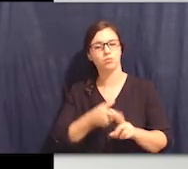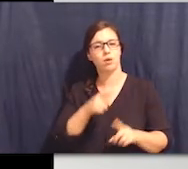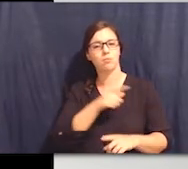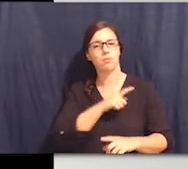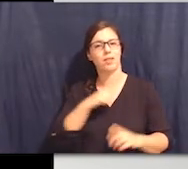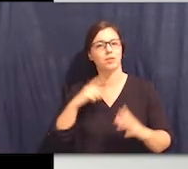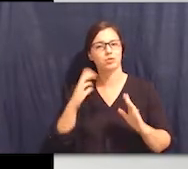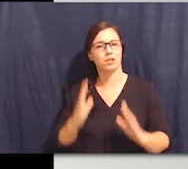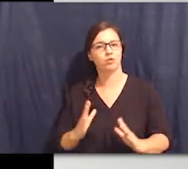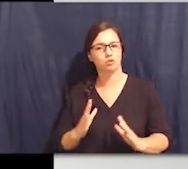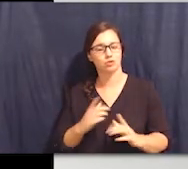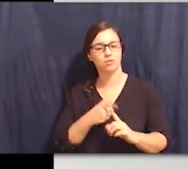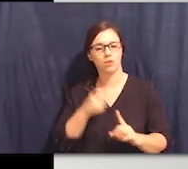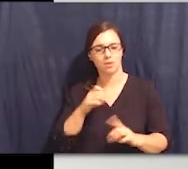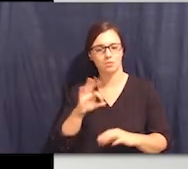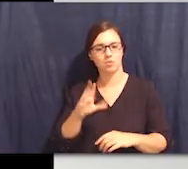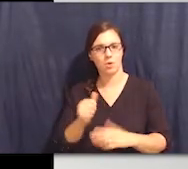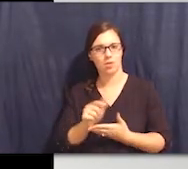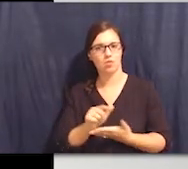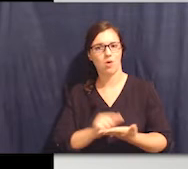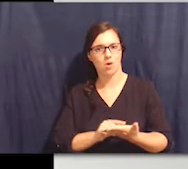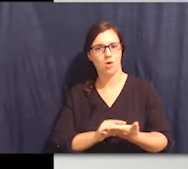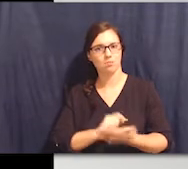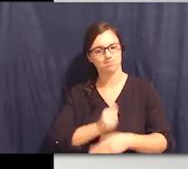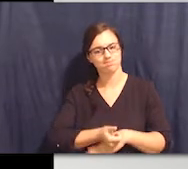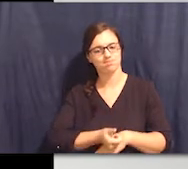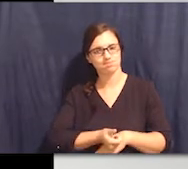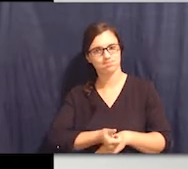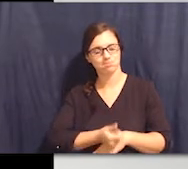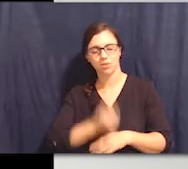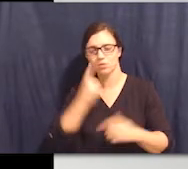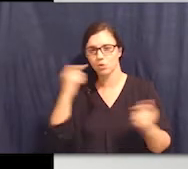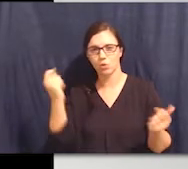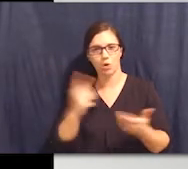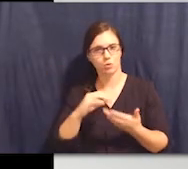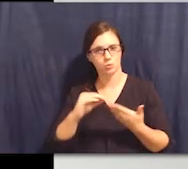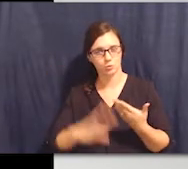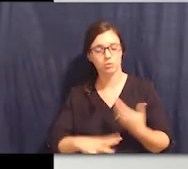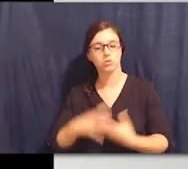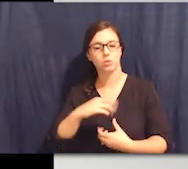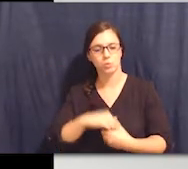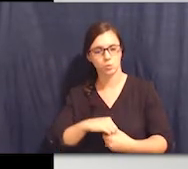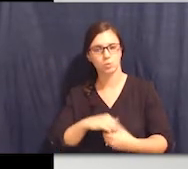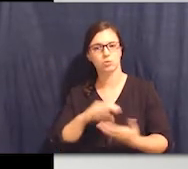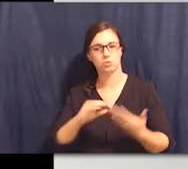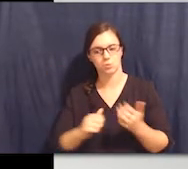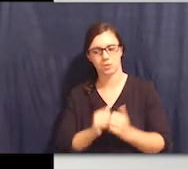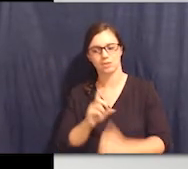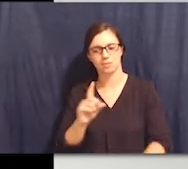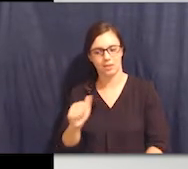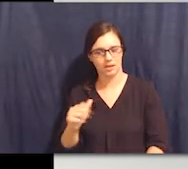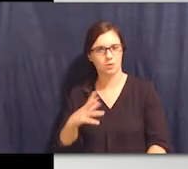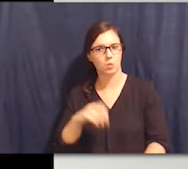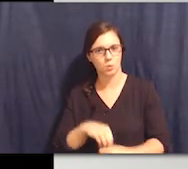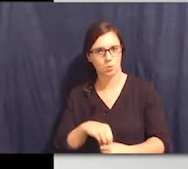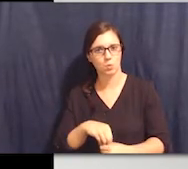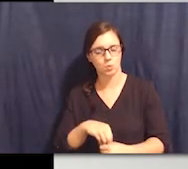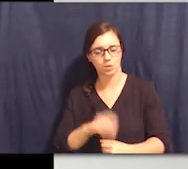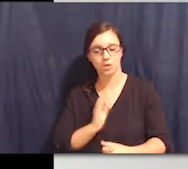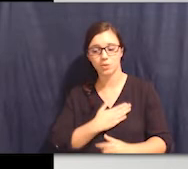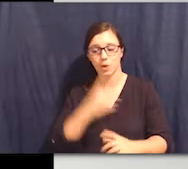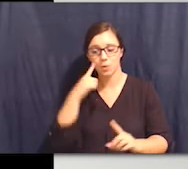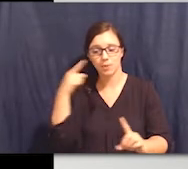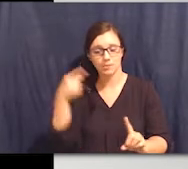set by Florida law. And it's for all students and includes our students with disabilities. So our